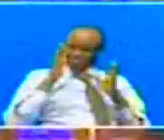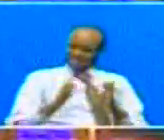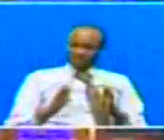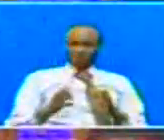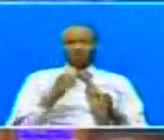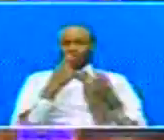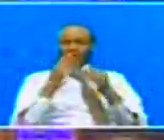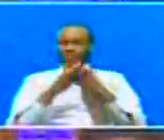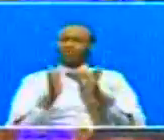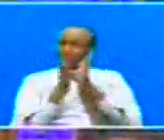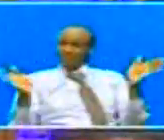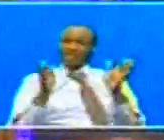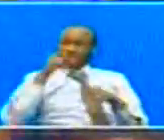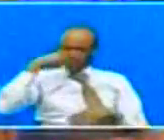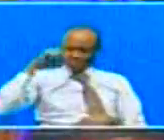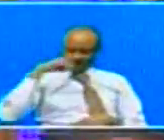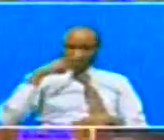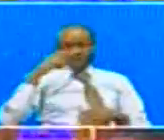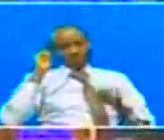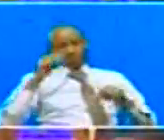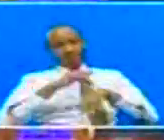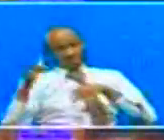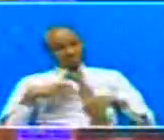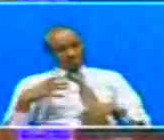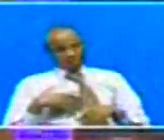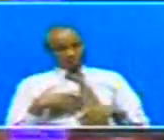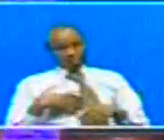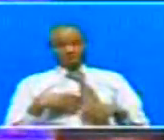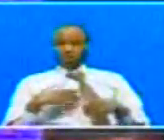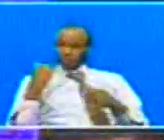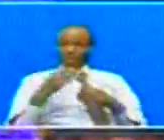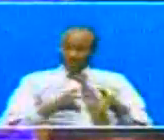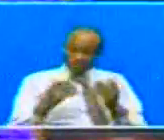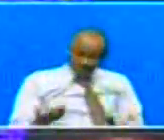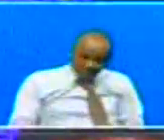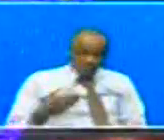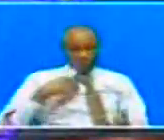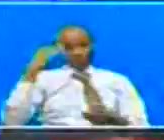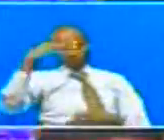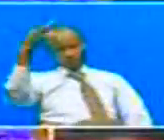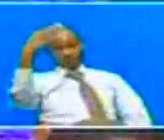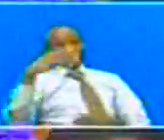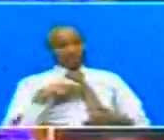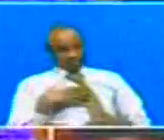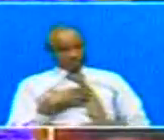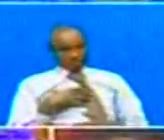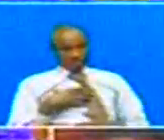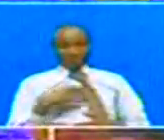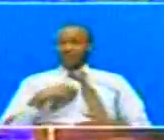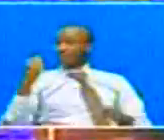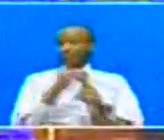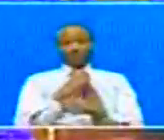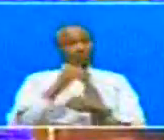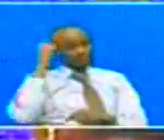about public policy that would affect children unborn and those who will be their children, and that would make a difference, I wouldn't